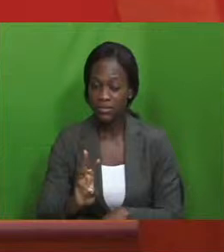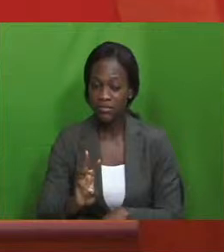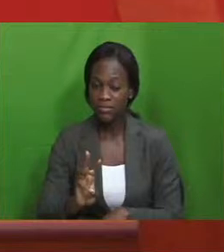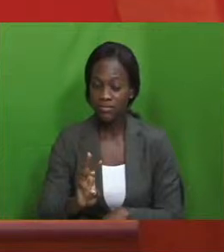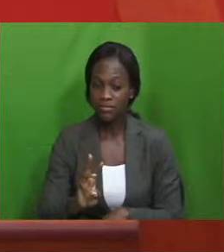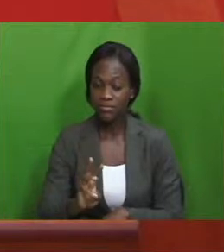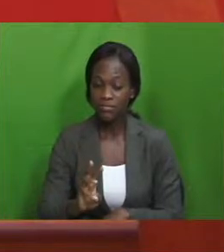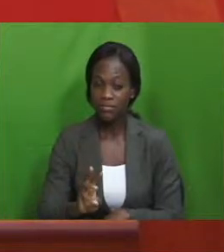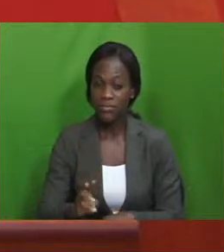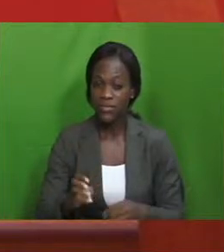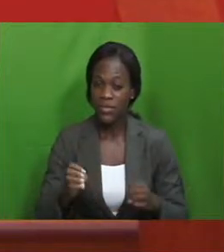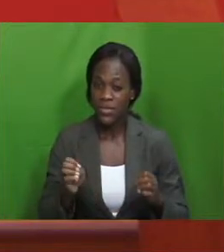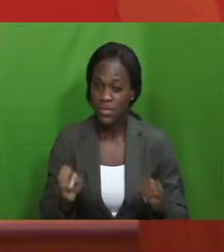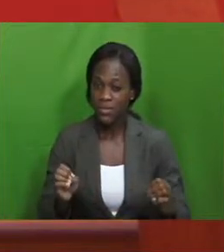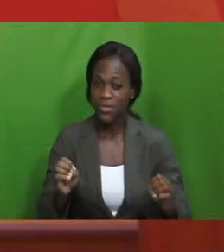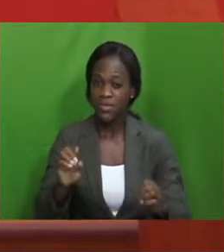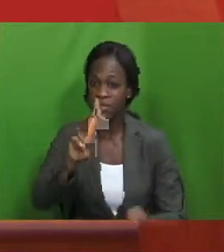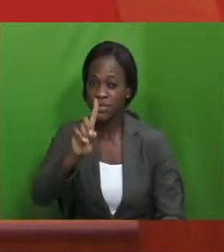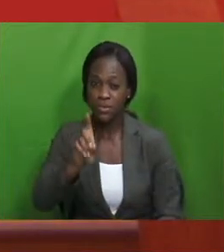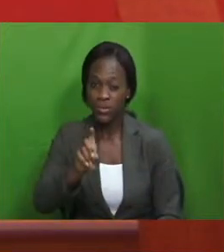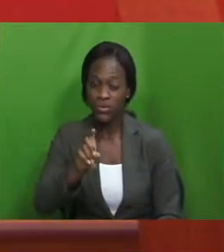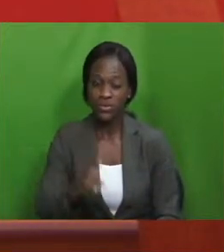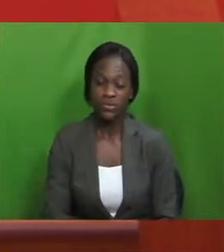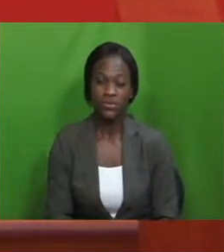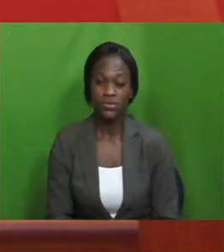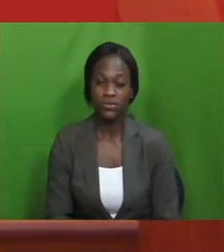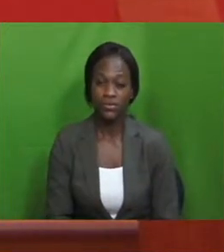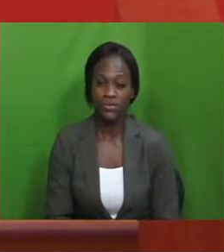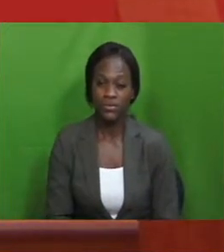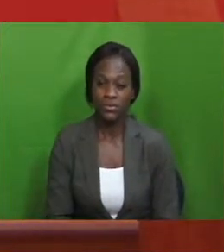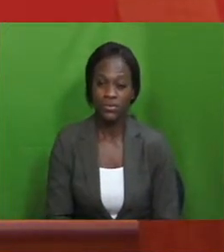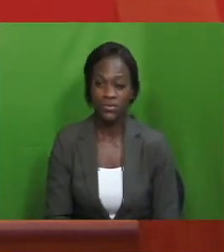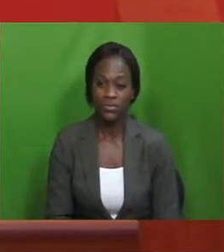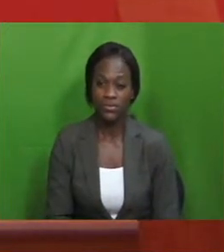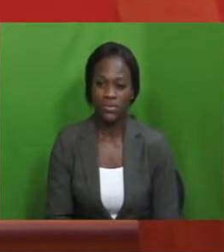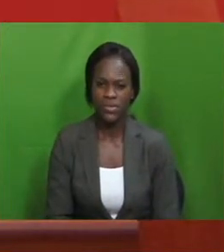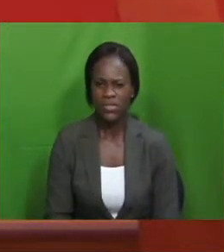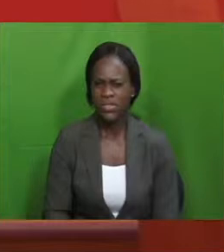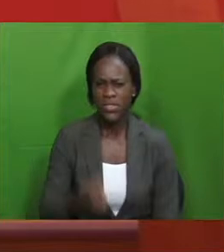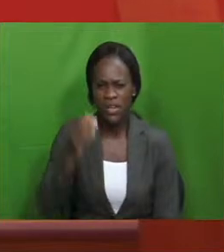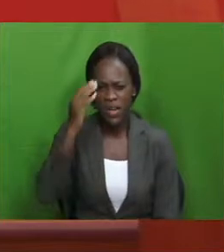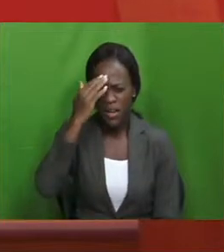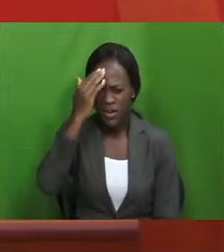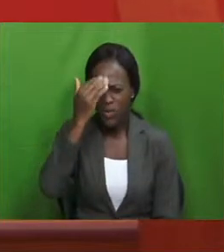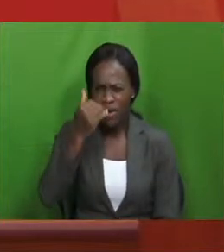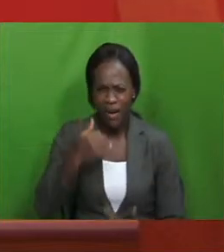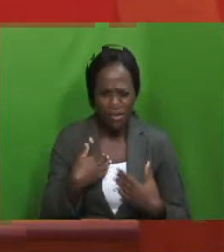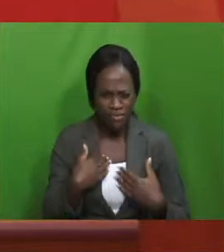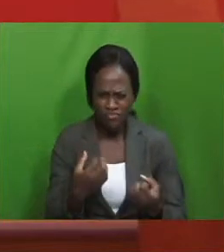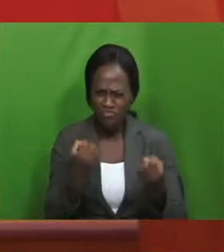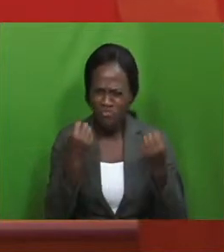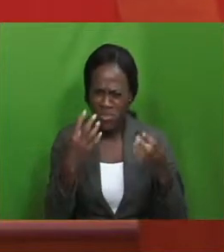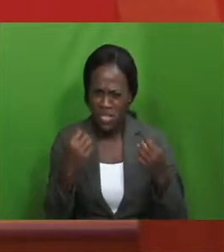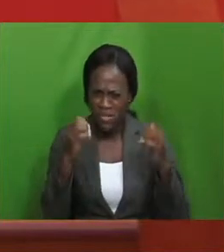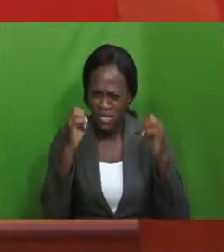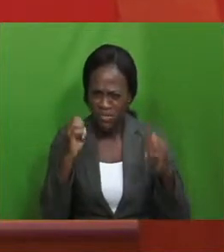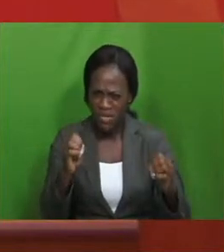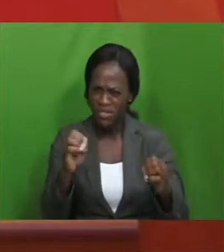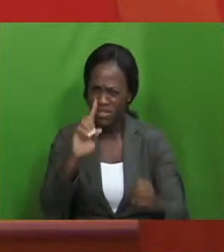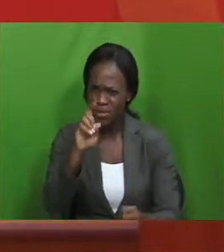urgent questions. I don't know why we have so many urgent questions.